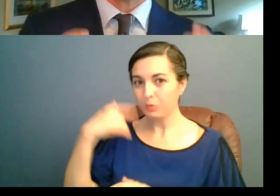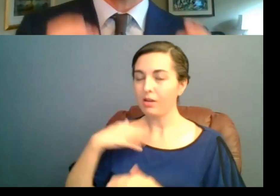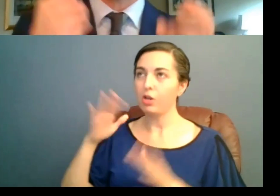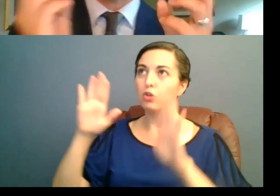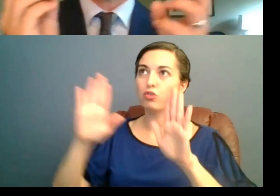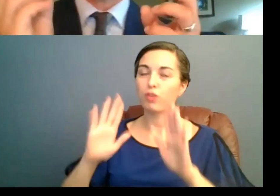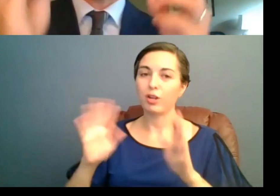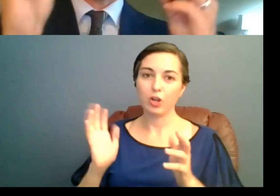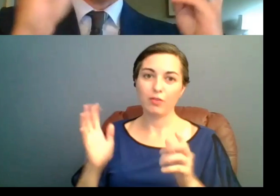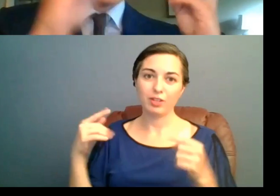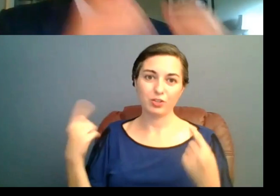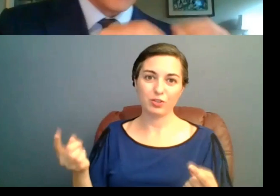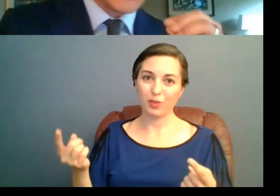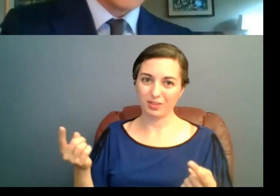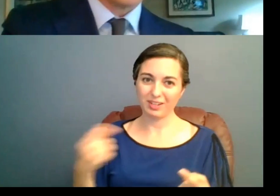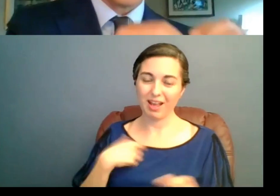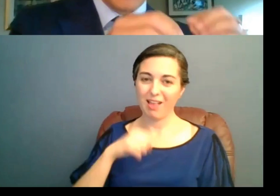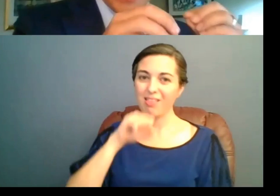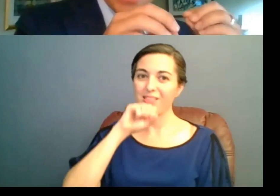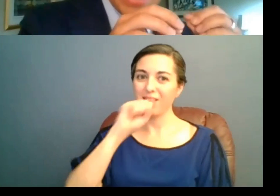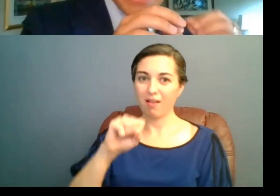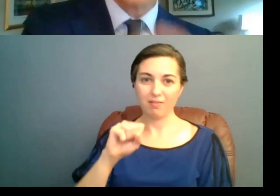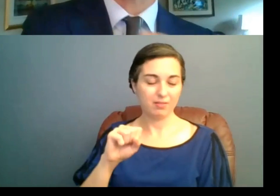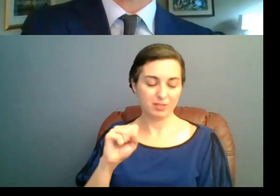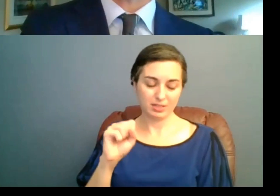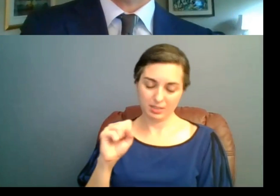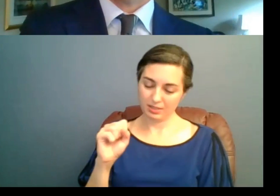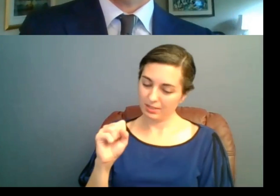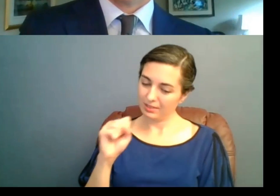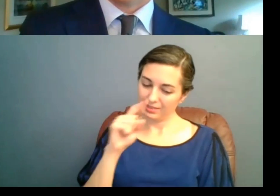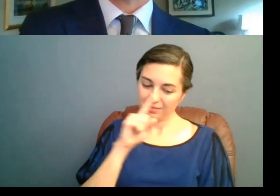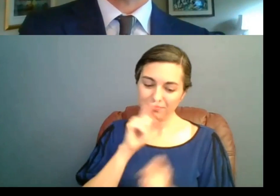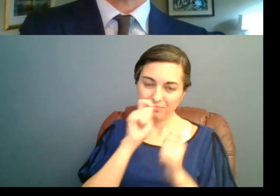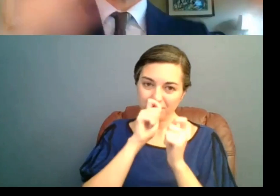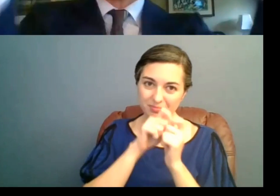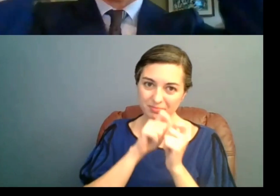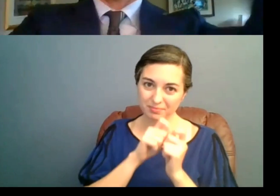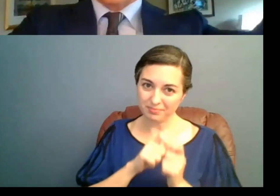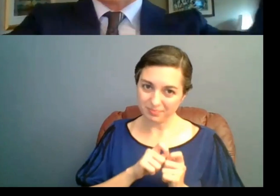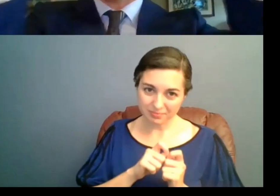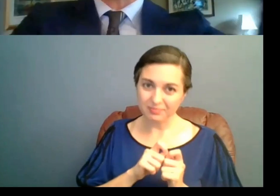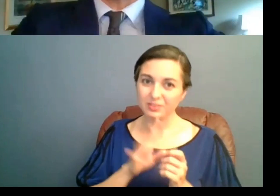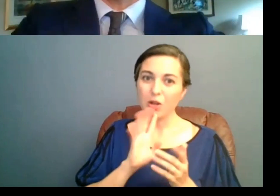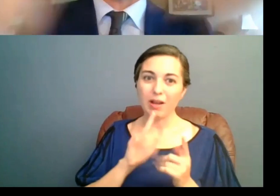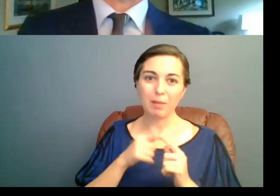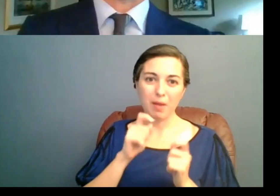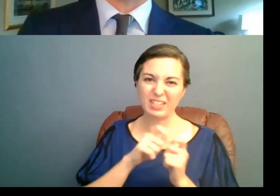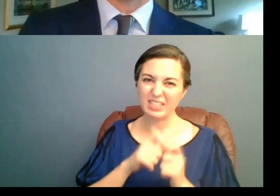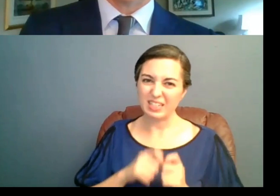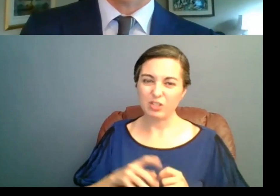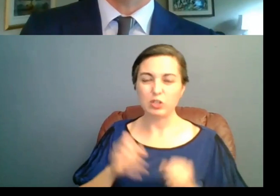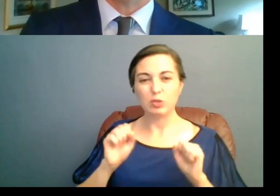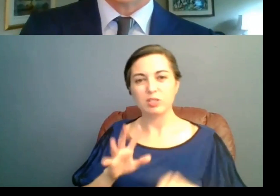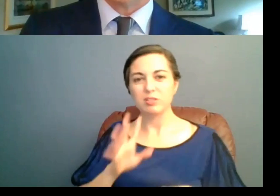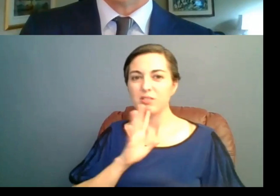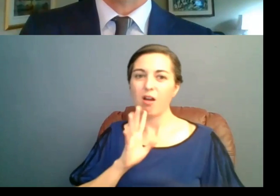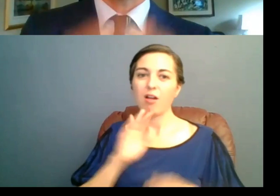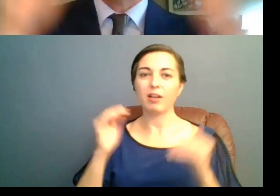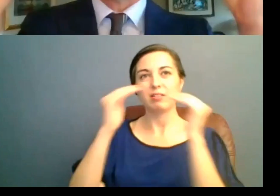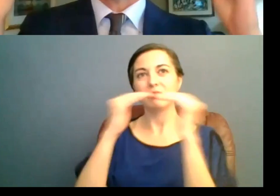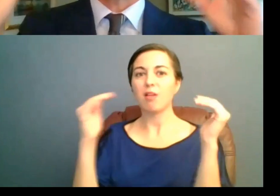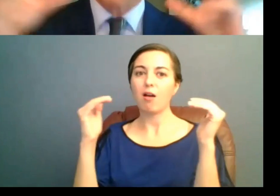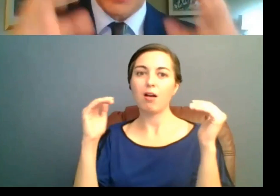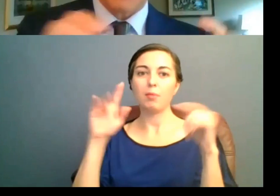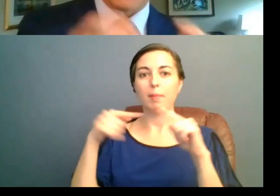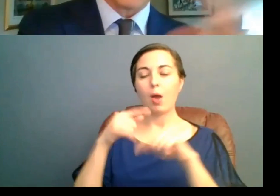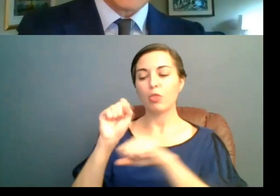conversation. I really love getting down in the nitty gritty, right? I mean, you can talk at top level about,